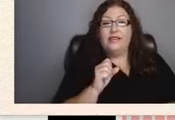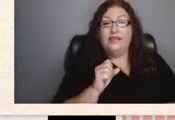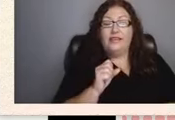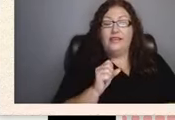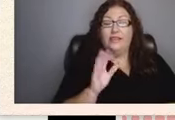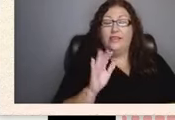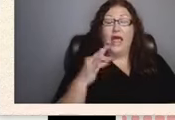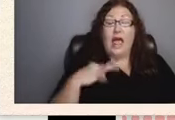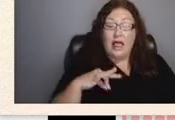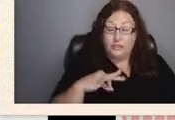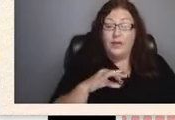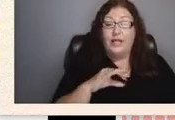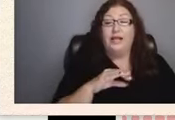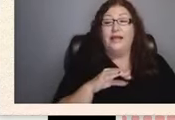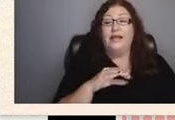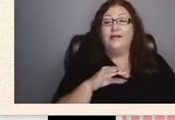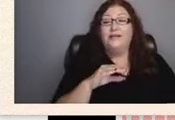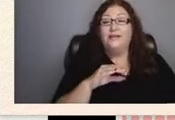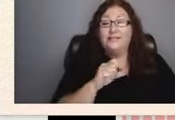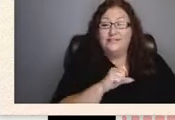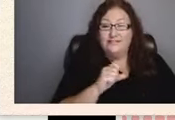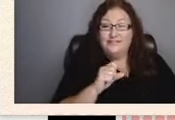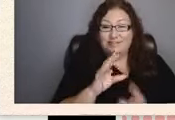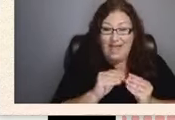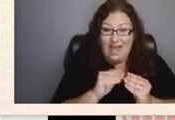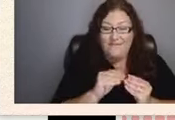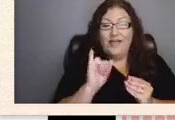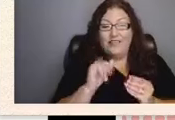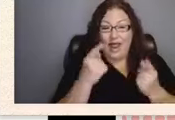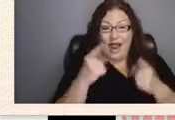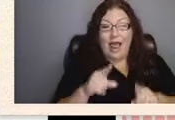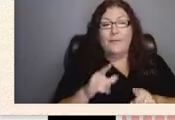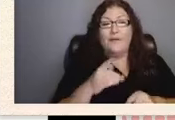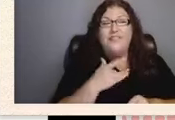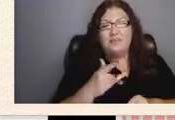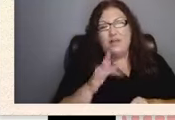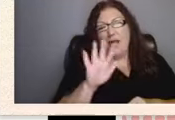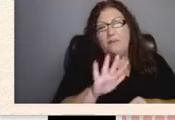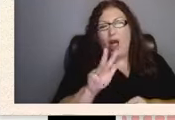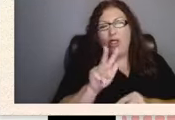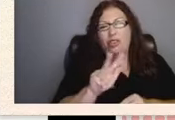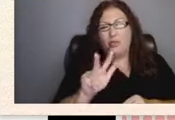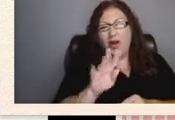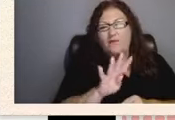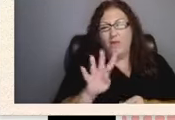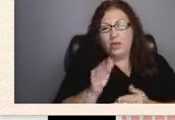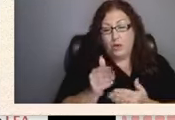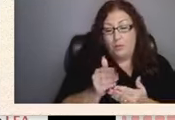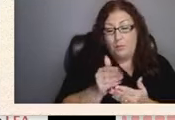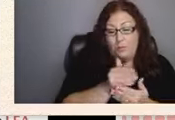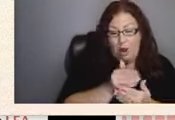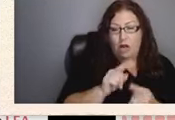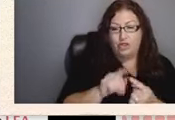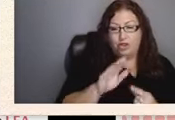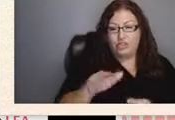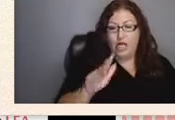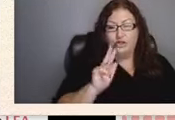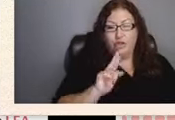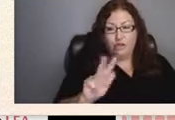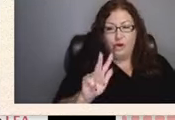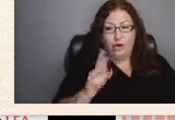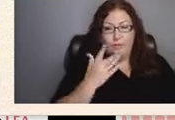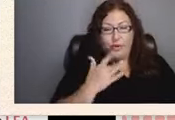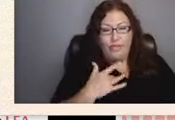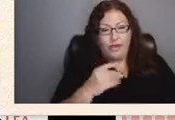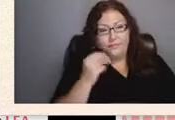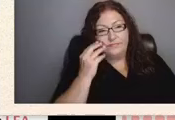eligibility staffing happens typically about 3 to 4 weeks prior to the child's 3rd birthday. And